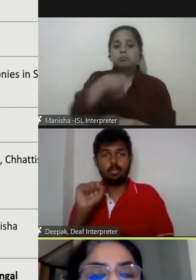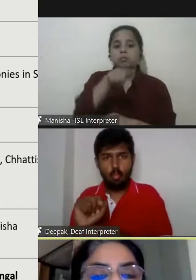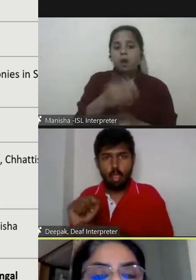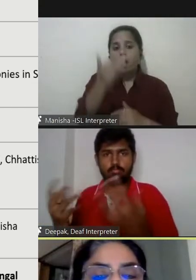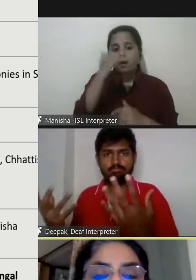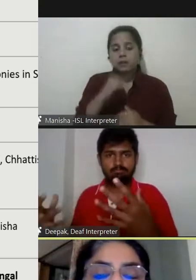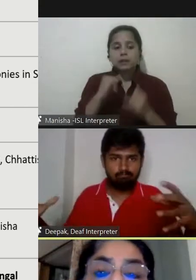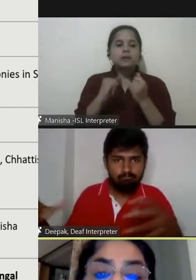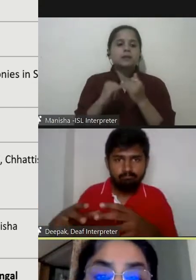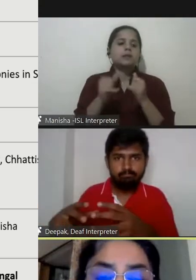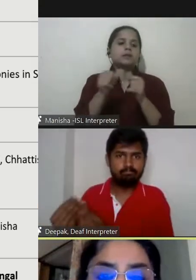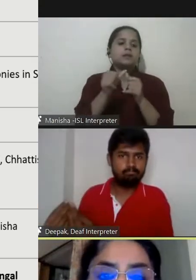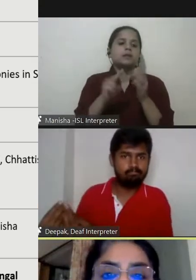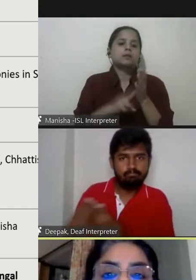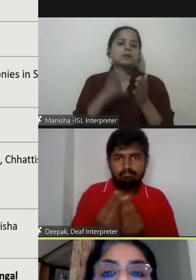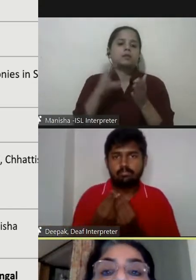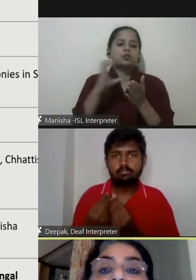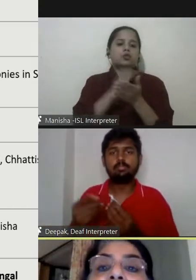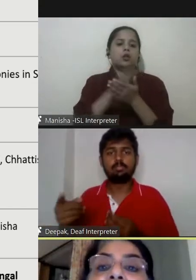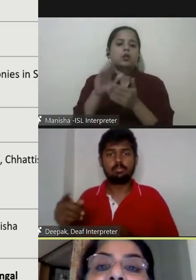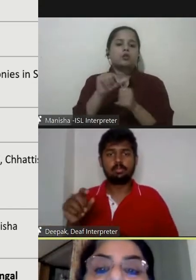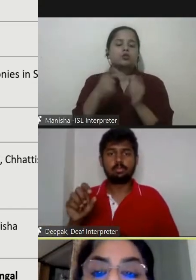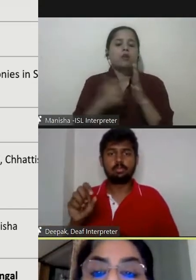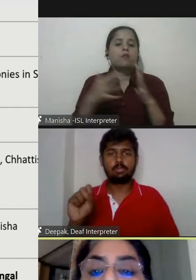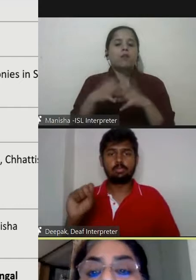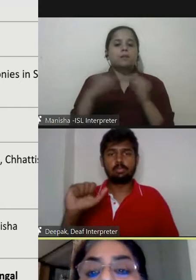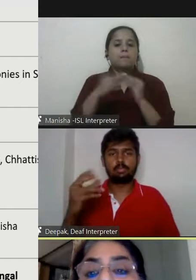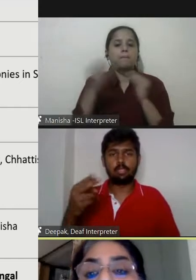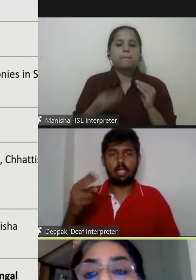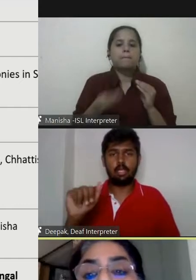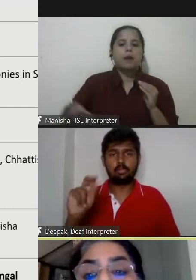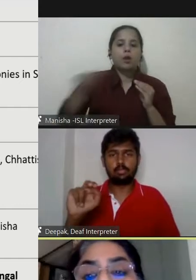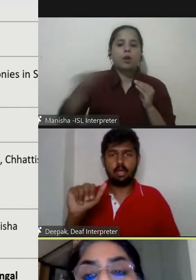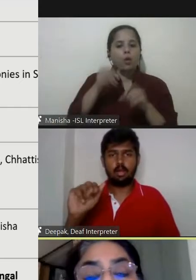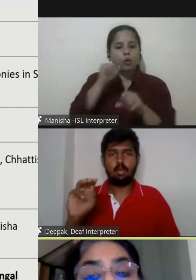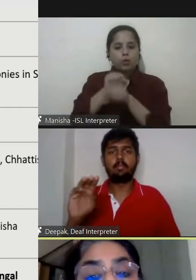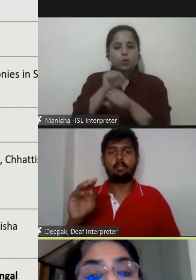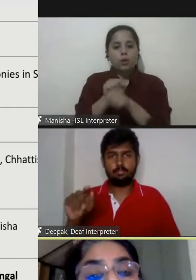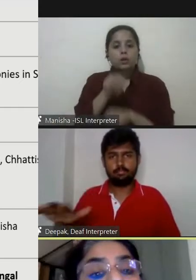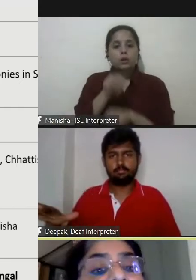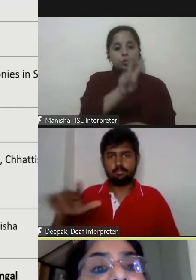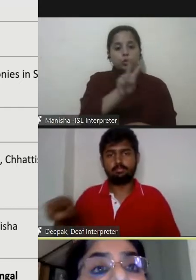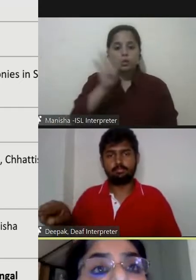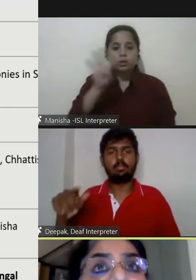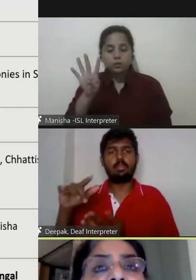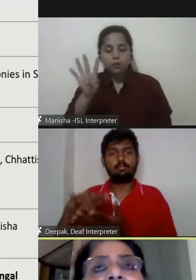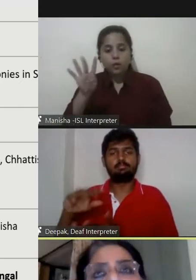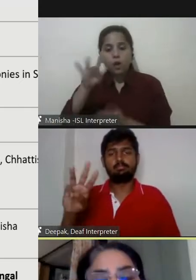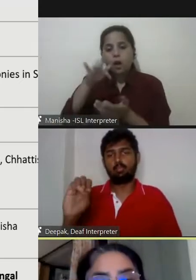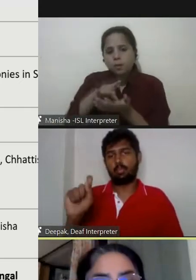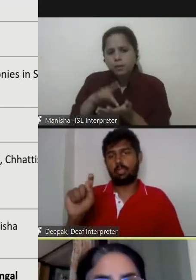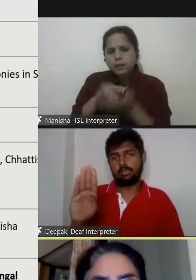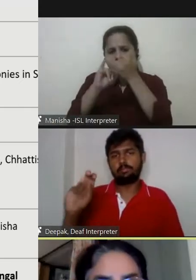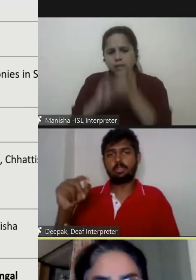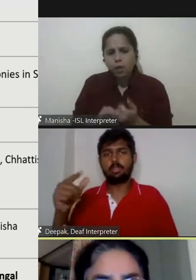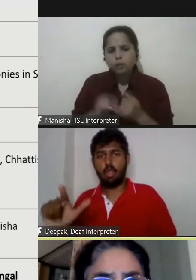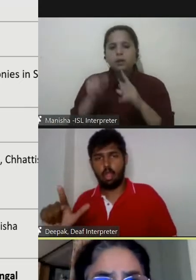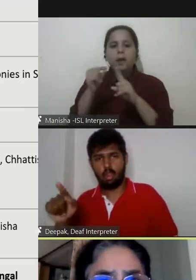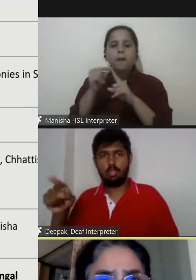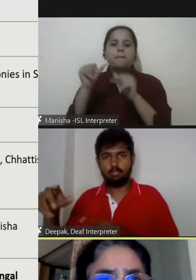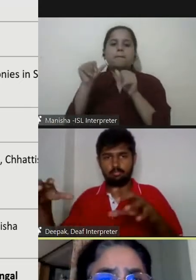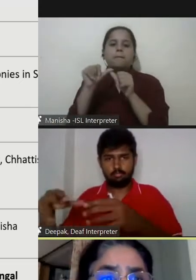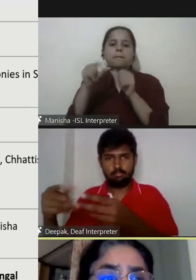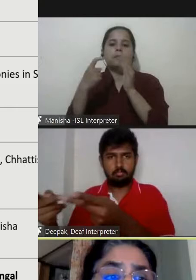cross-disability organization in West Bengal, working in the 24 Paraganas on the outskirts of the city.